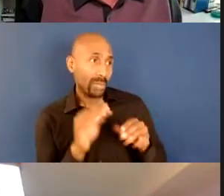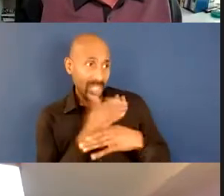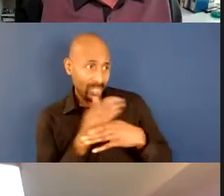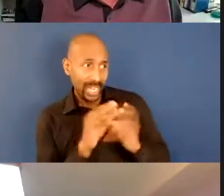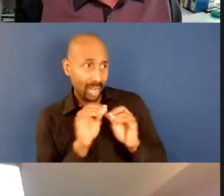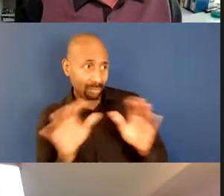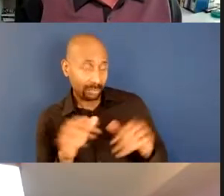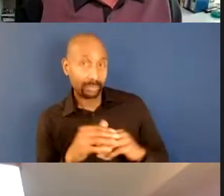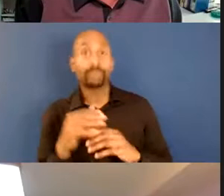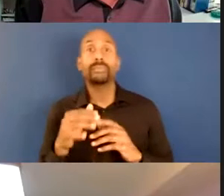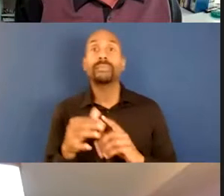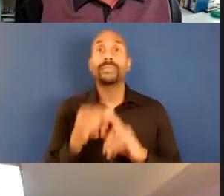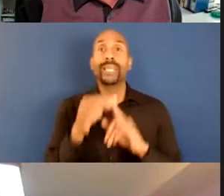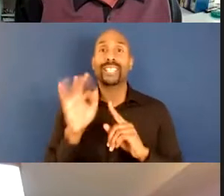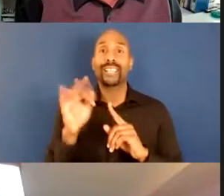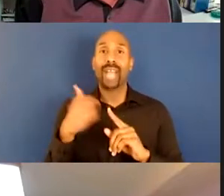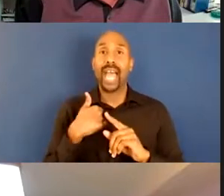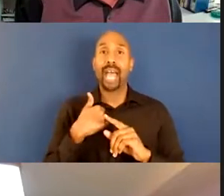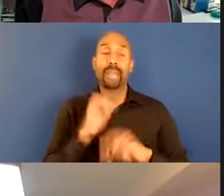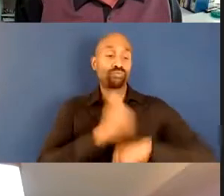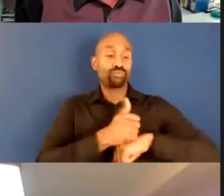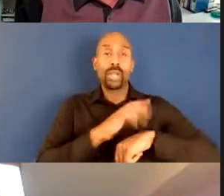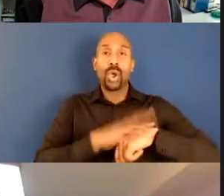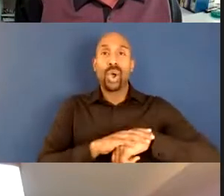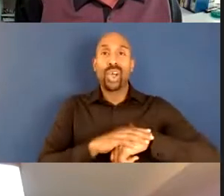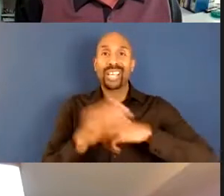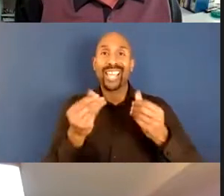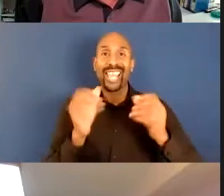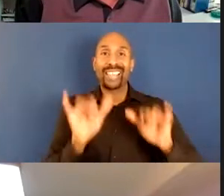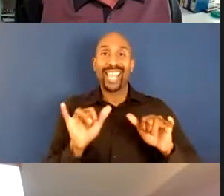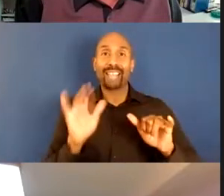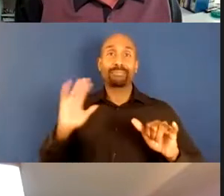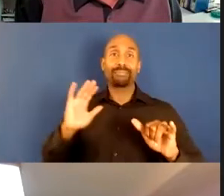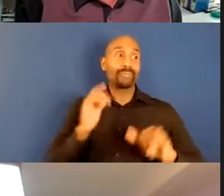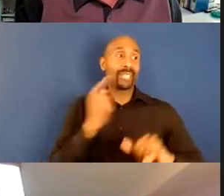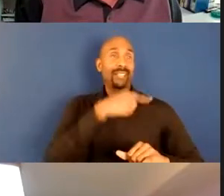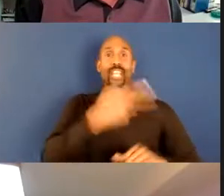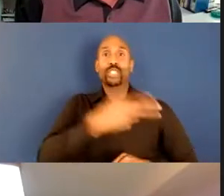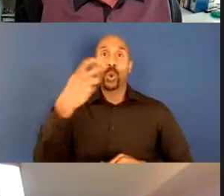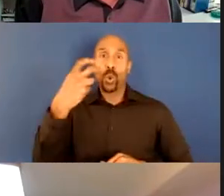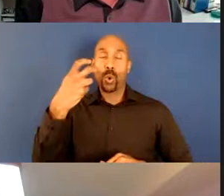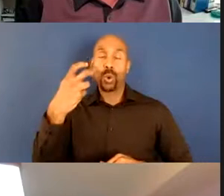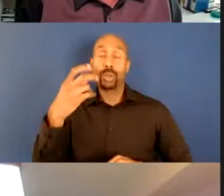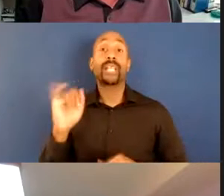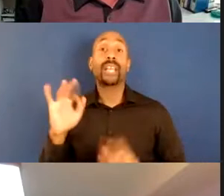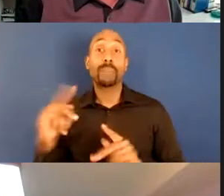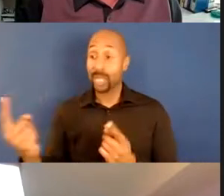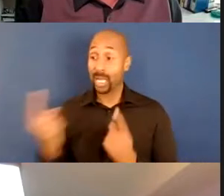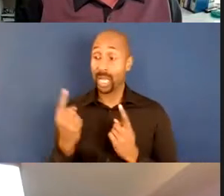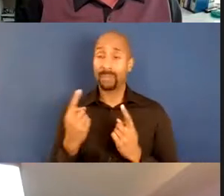so if somebody comes to me, I'm on stolen land, they say, you shouldn't have this